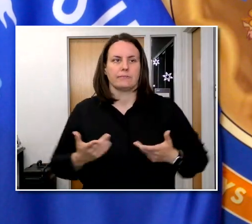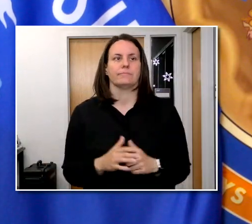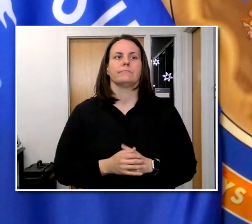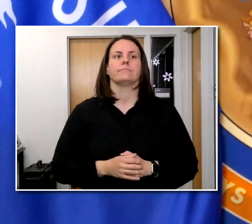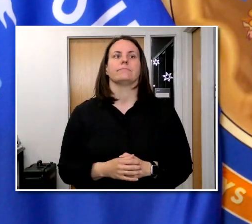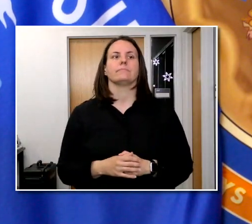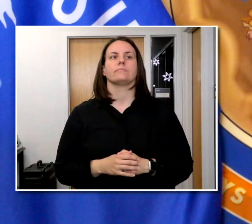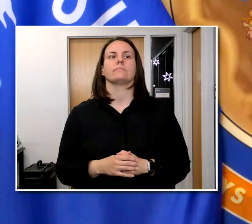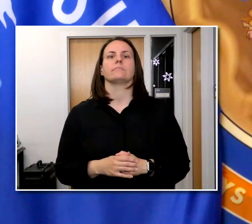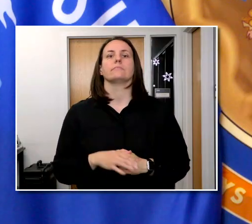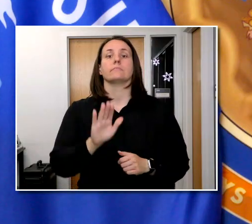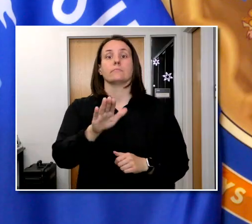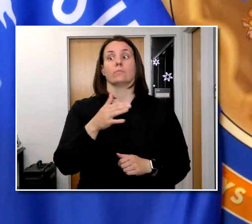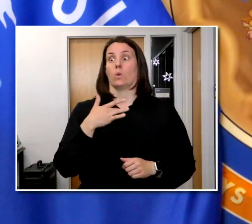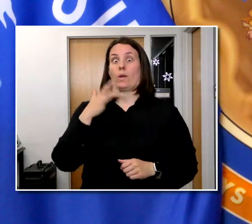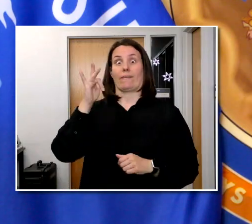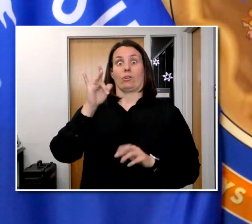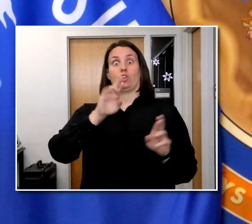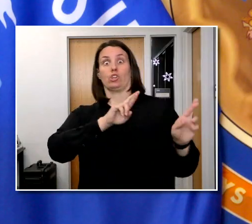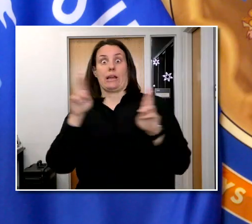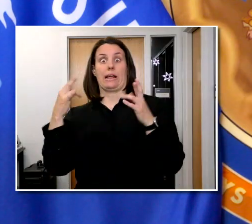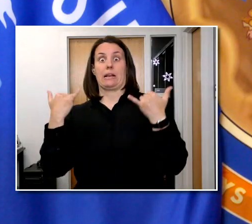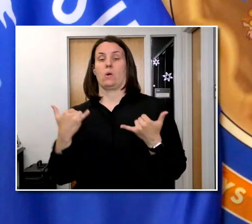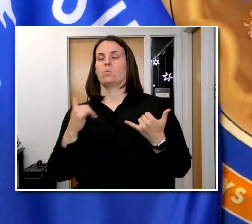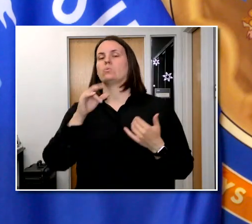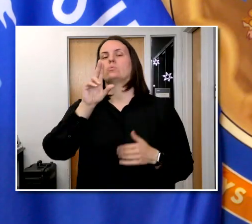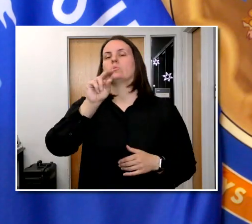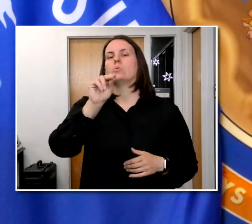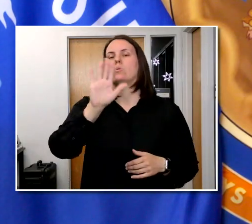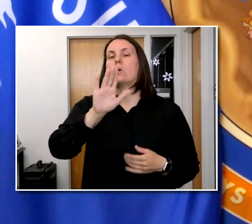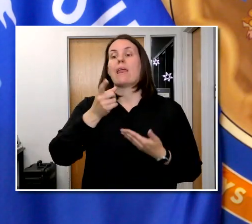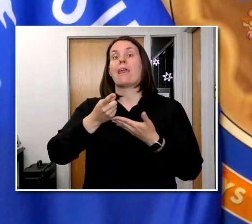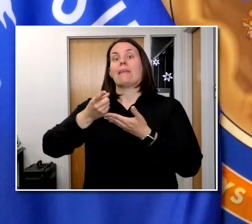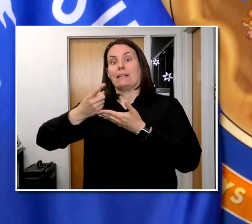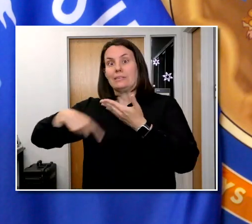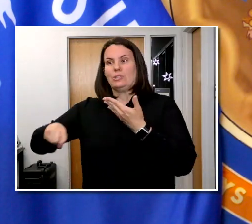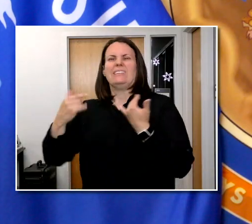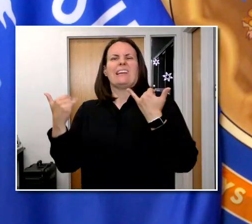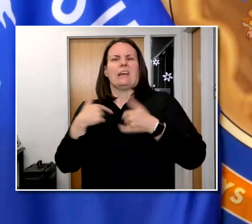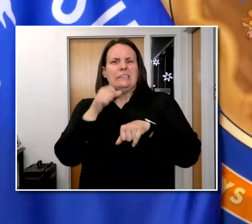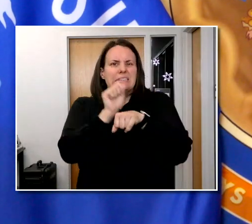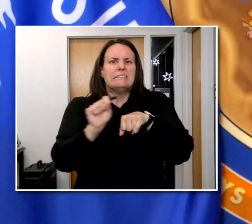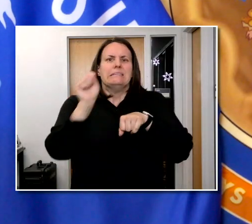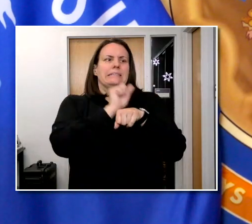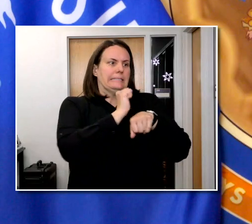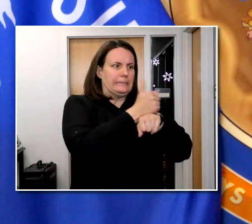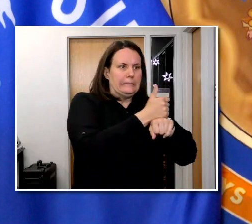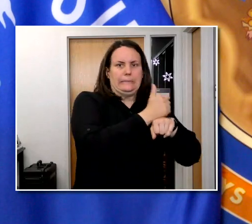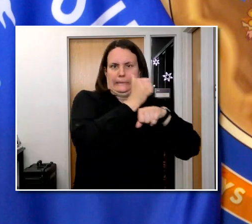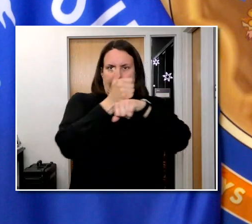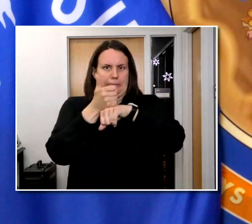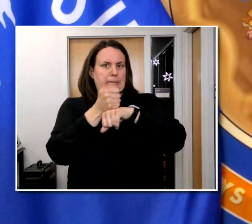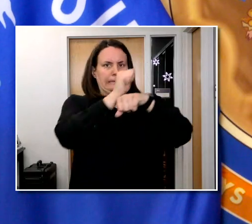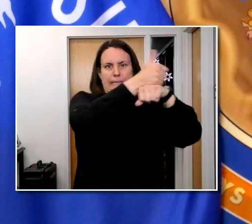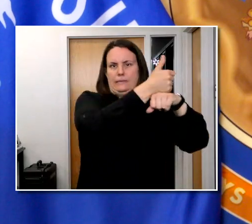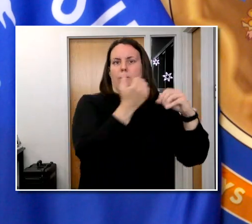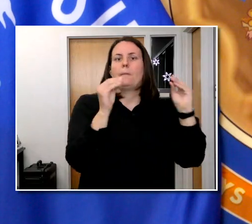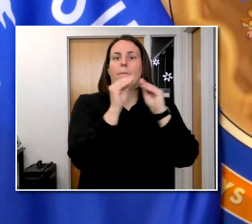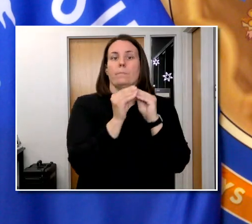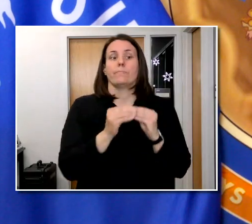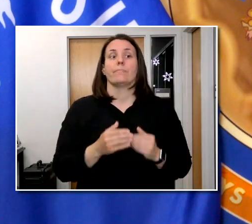in the next 2 weeks we'll have 25 teams. But so right now, today, in fact, we have